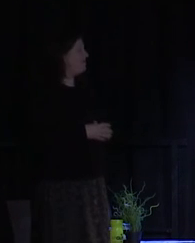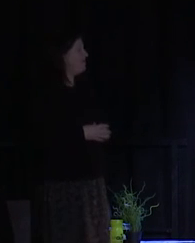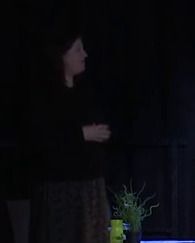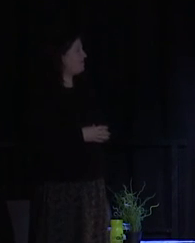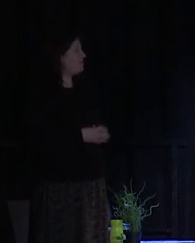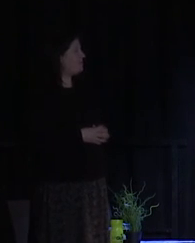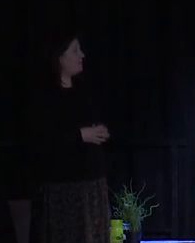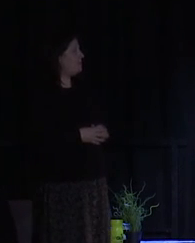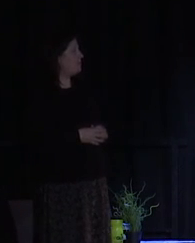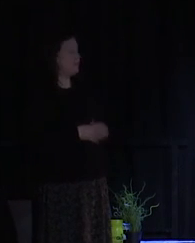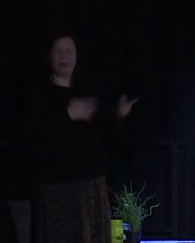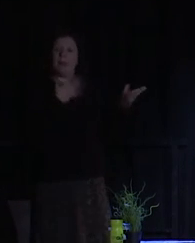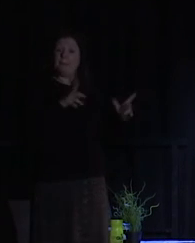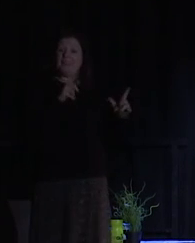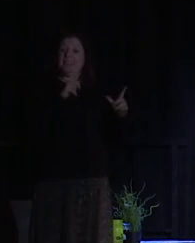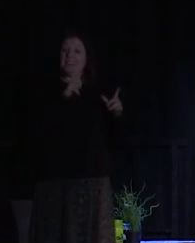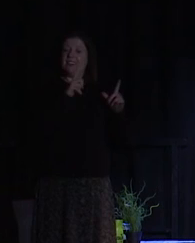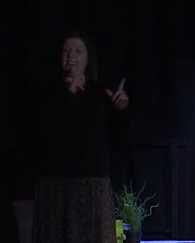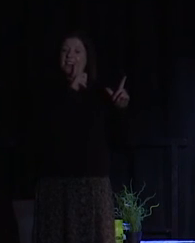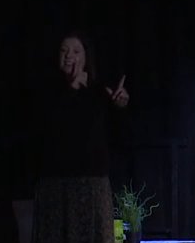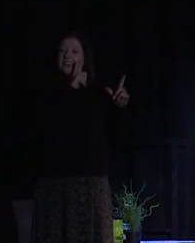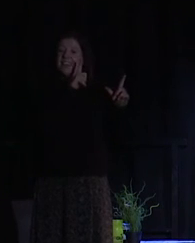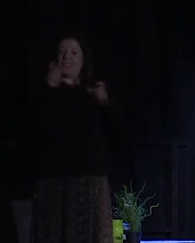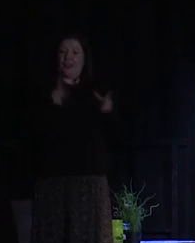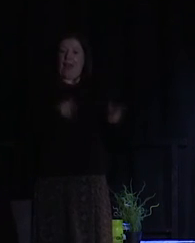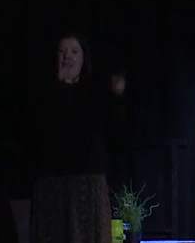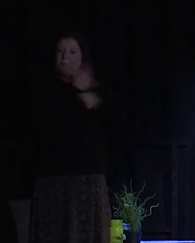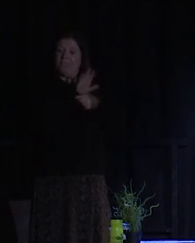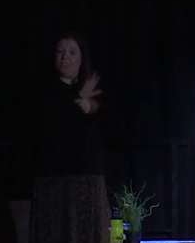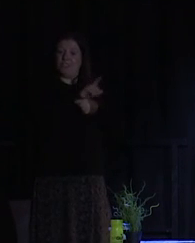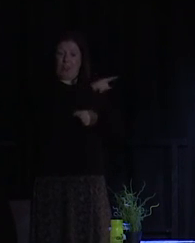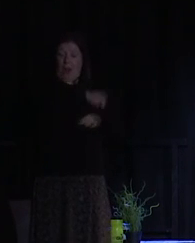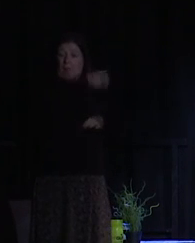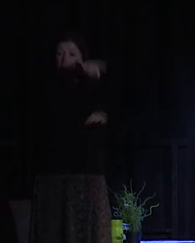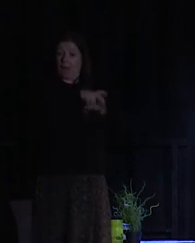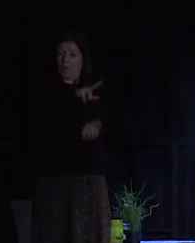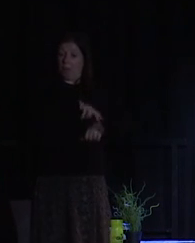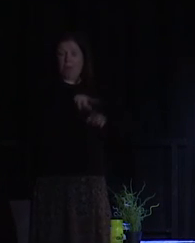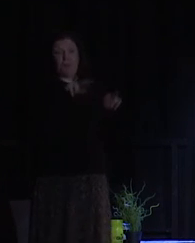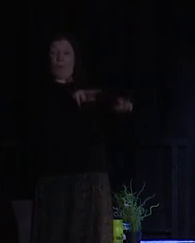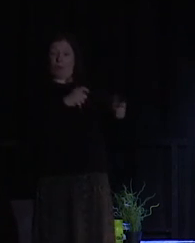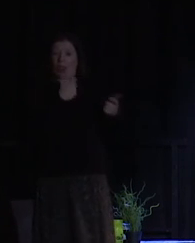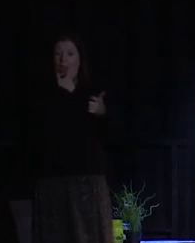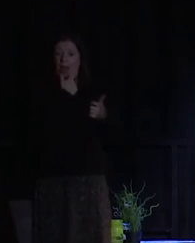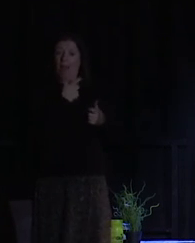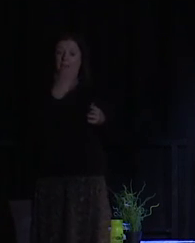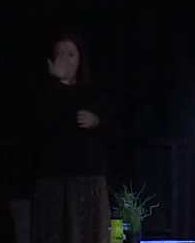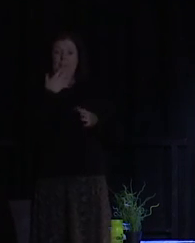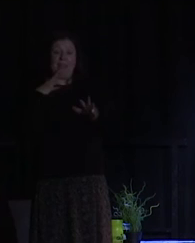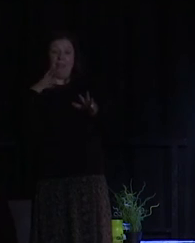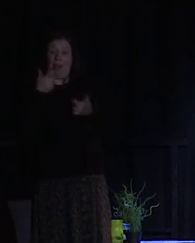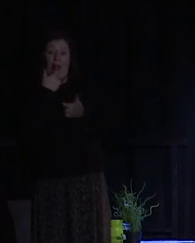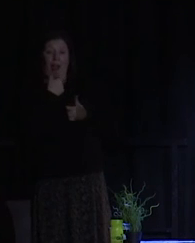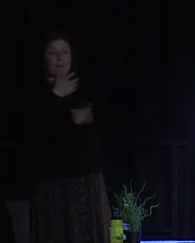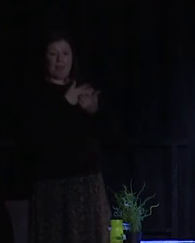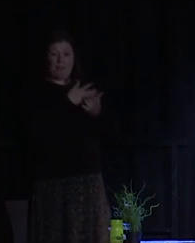media of them bouncing around and policemen laughing, protesters laughing while they were being arrested because giant kangaroos were